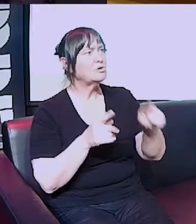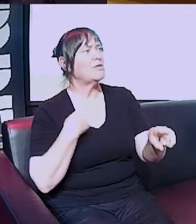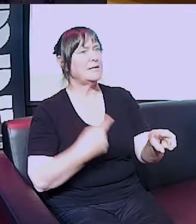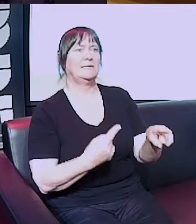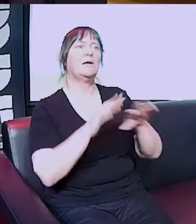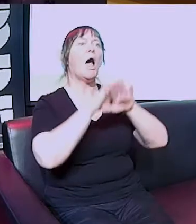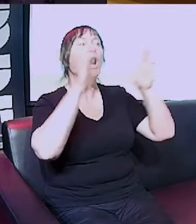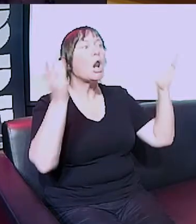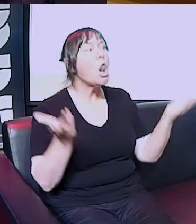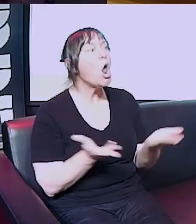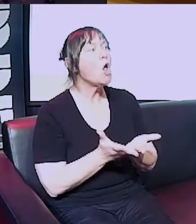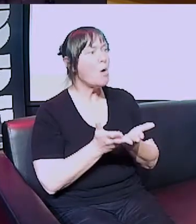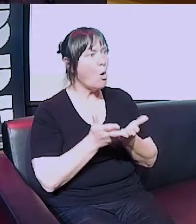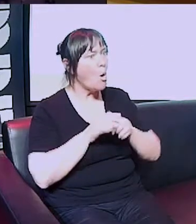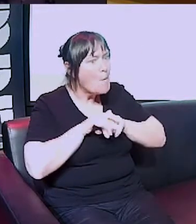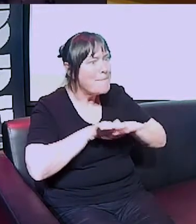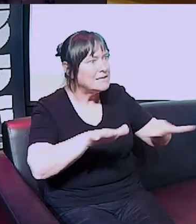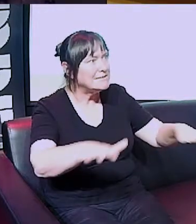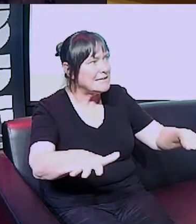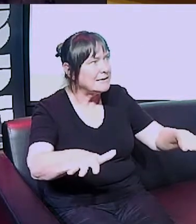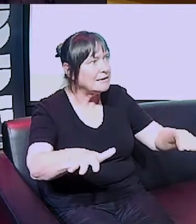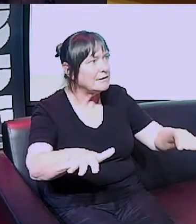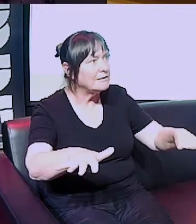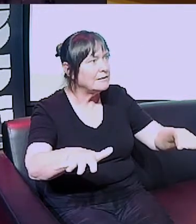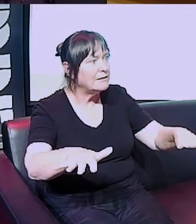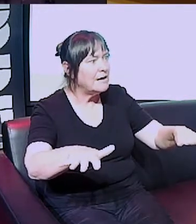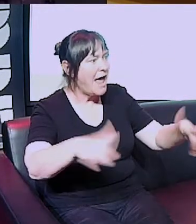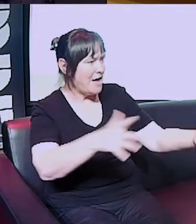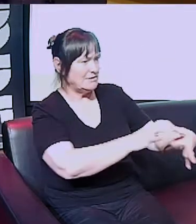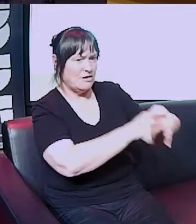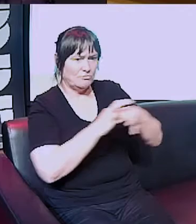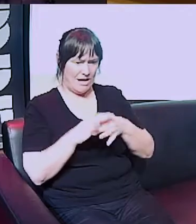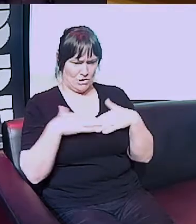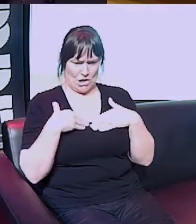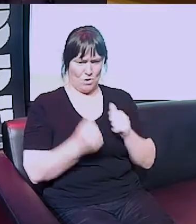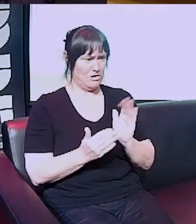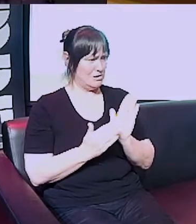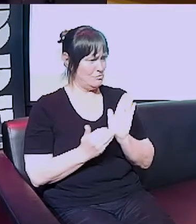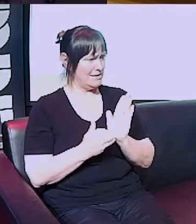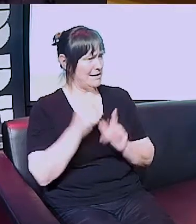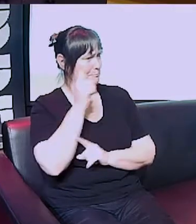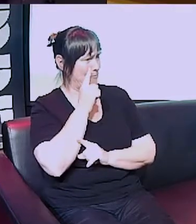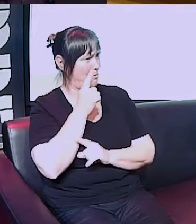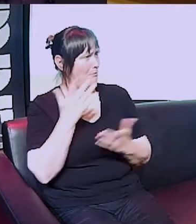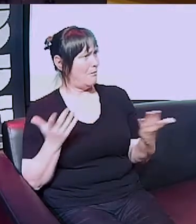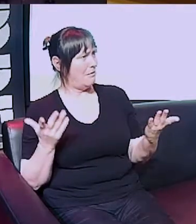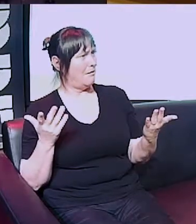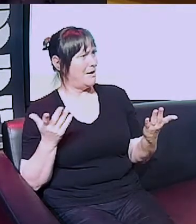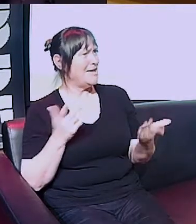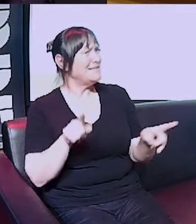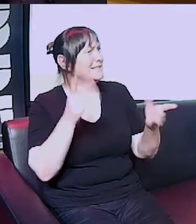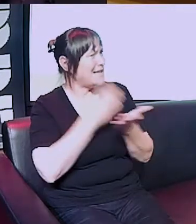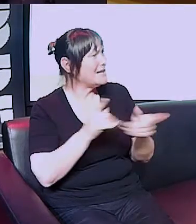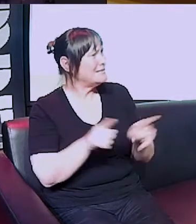global pandemic to something for healthy New Zealanders really is not much more than a severe